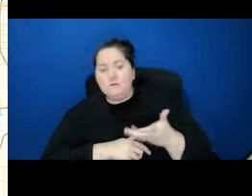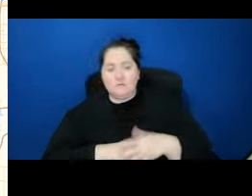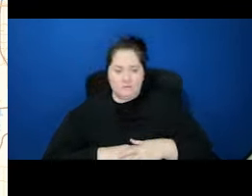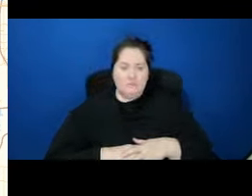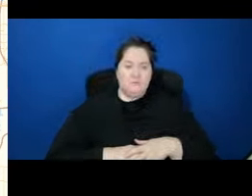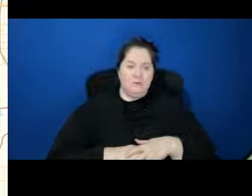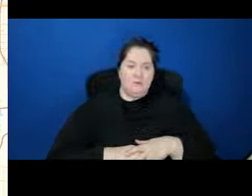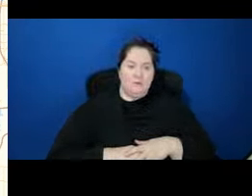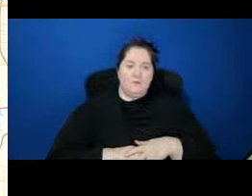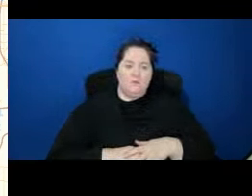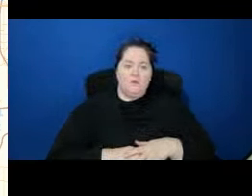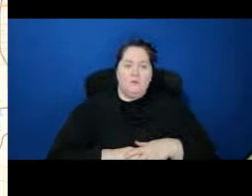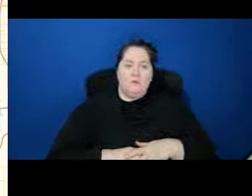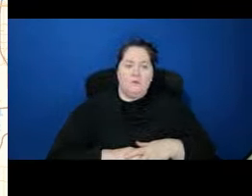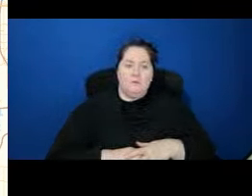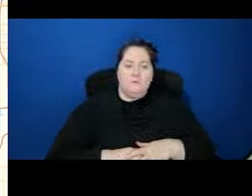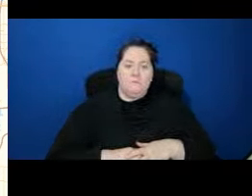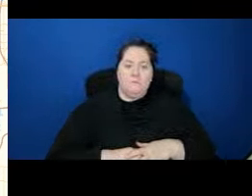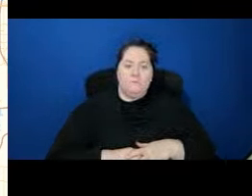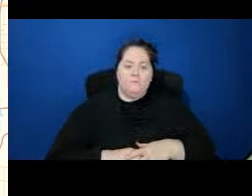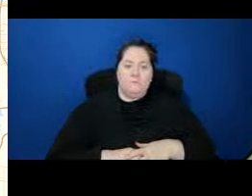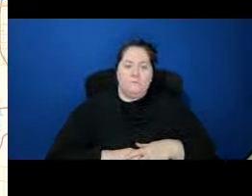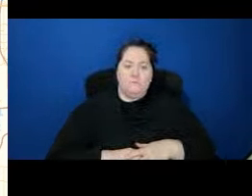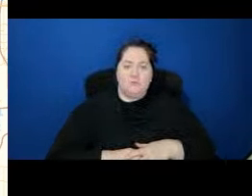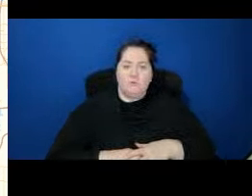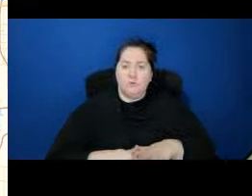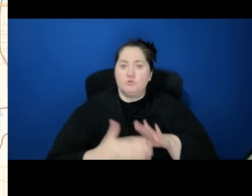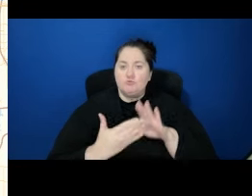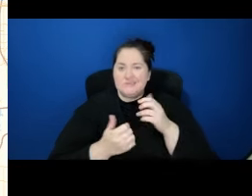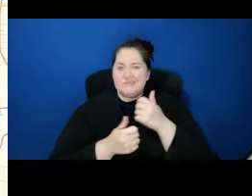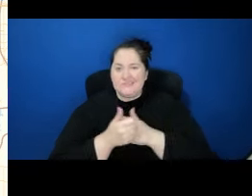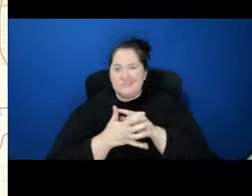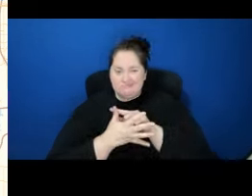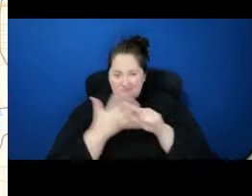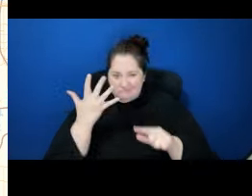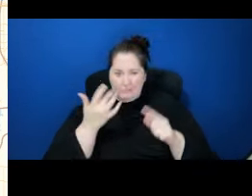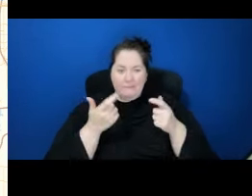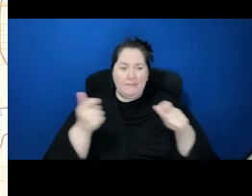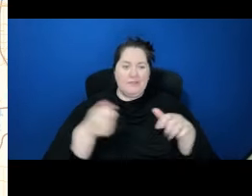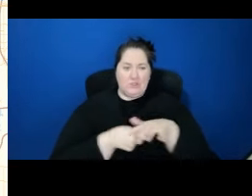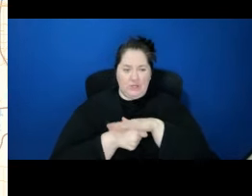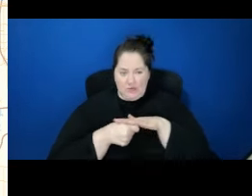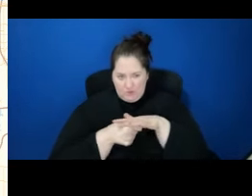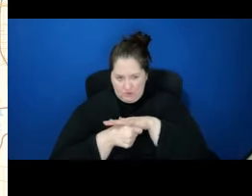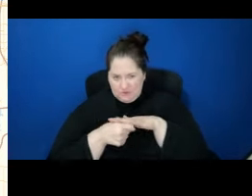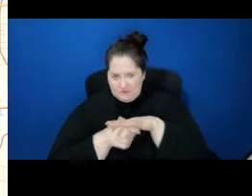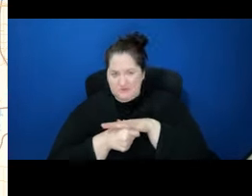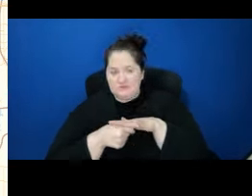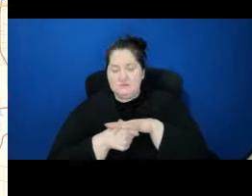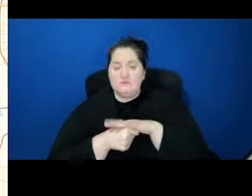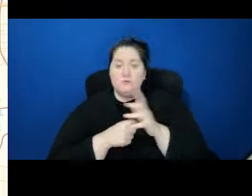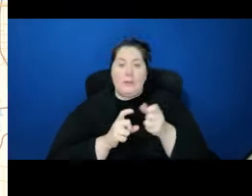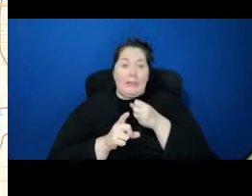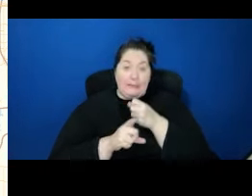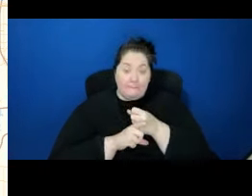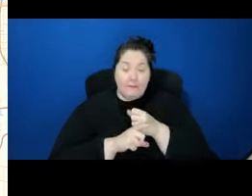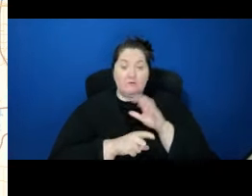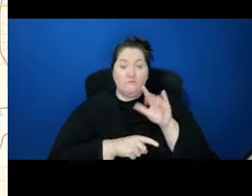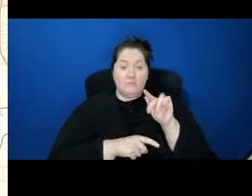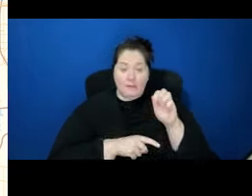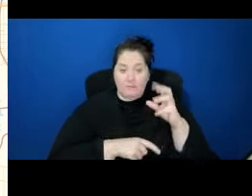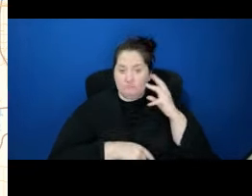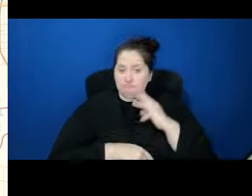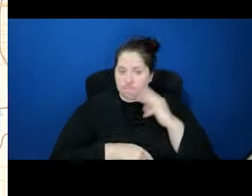in this plan. And it addresses each of several major areas where impacts from climate are